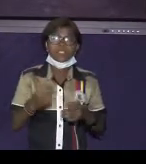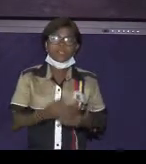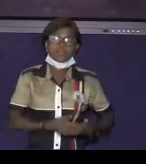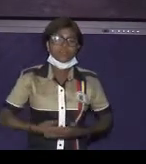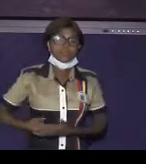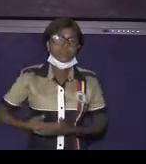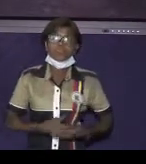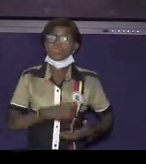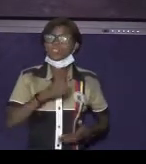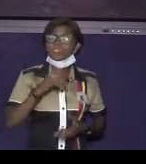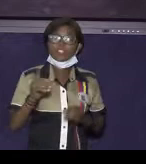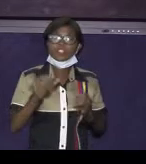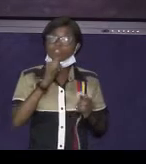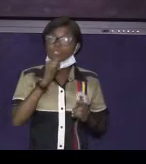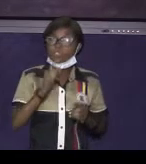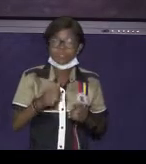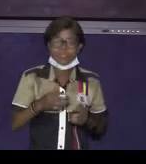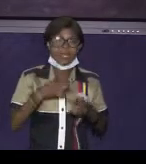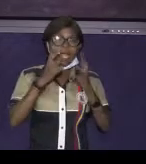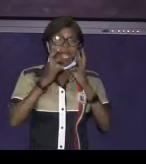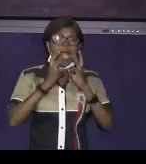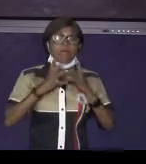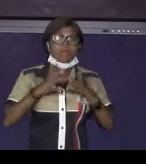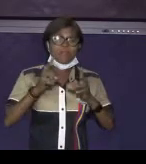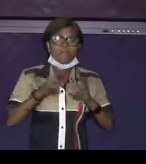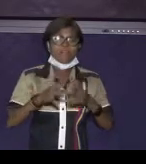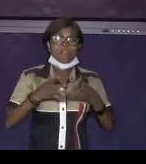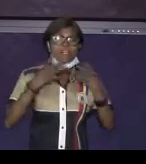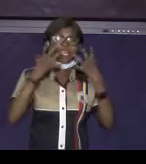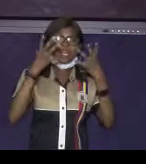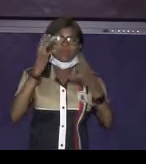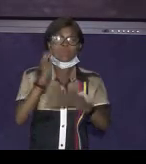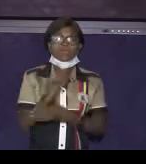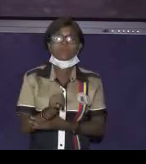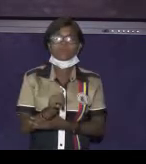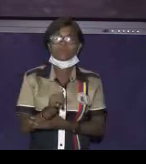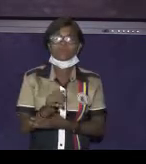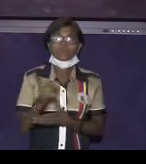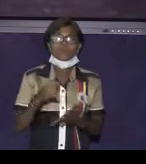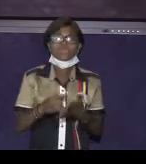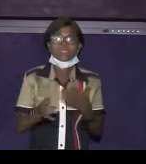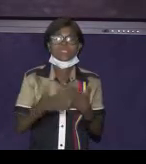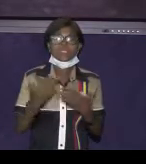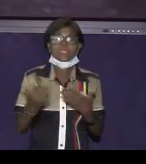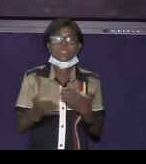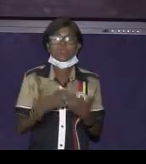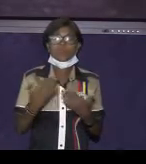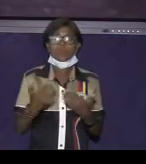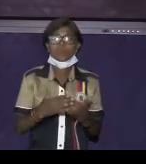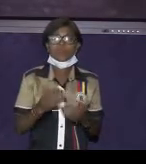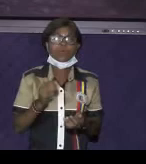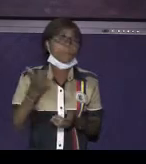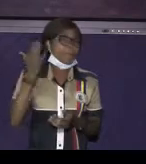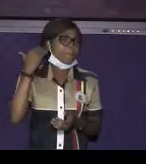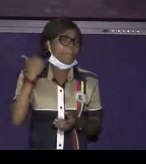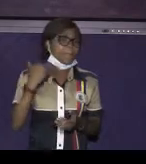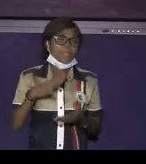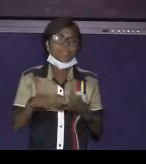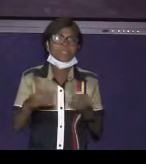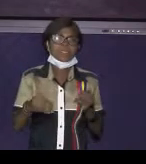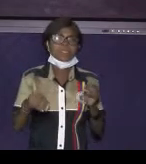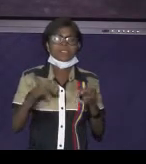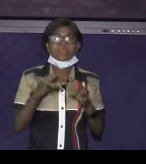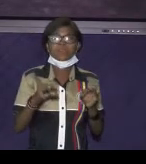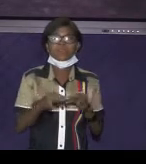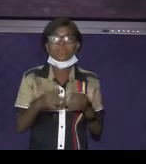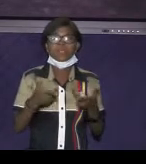loudly. The baby did not cry very loudly is in the simple past tense form. Did you get that?